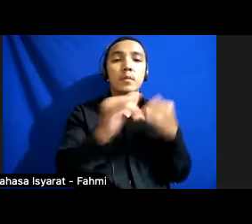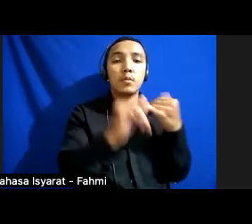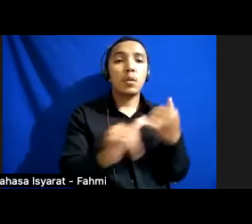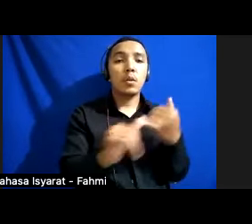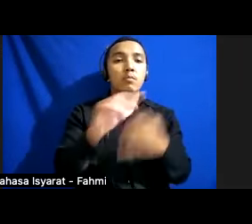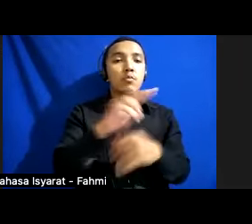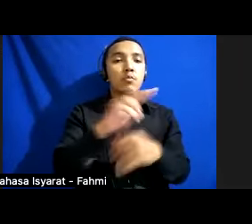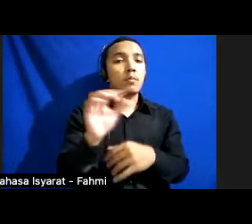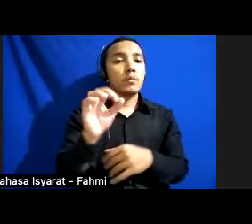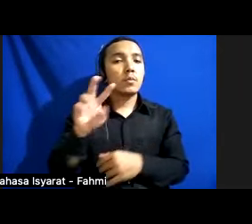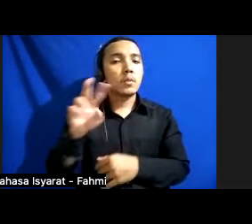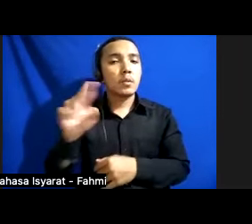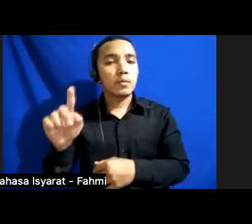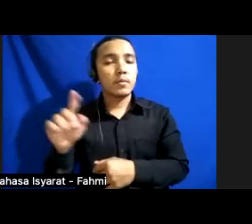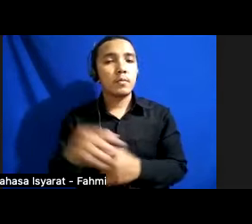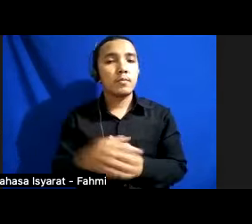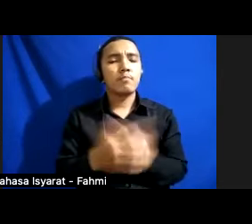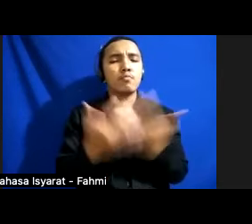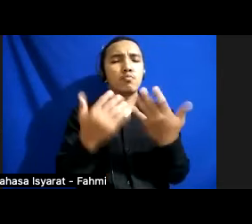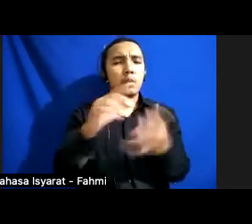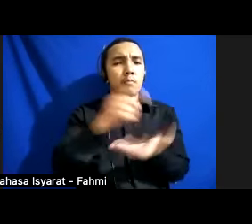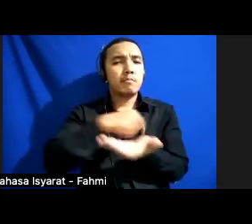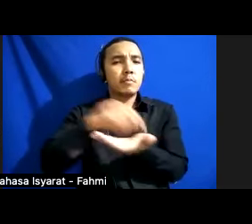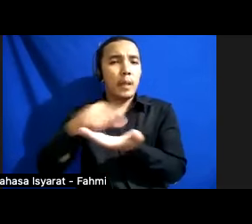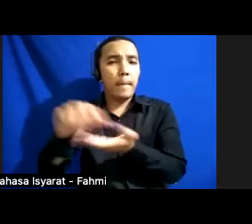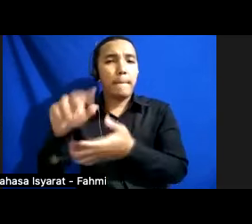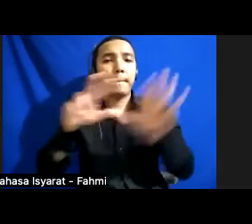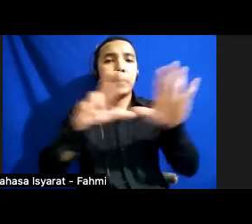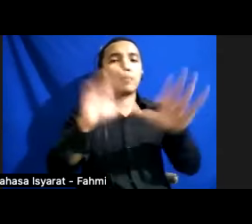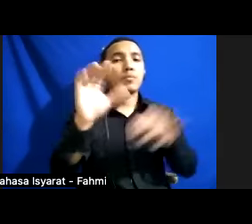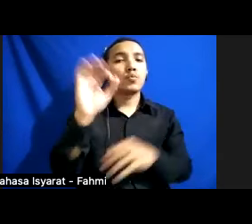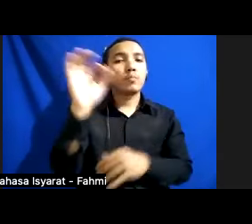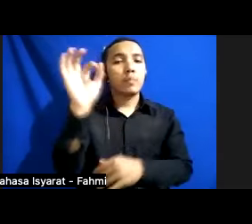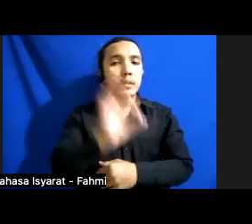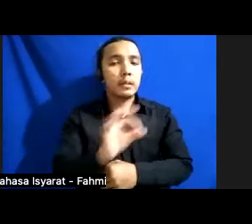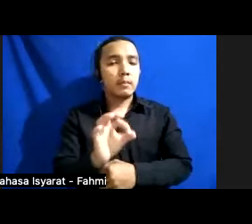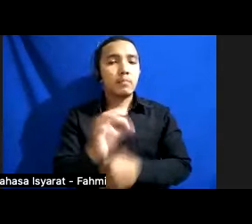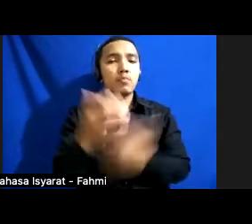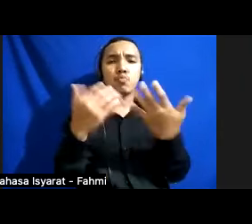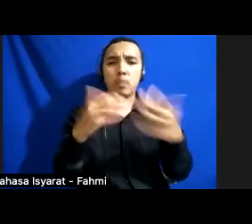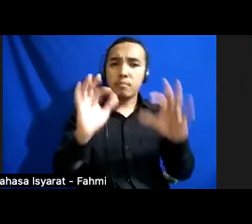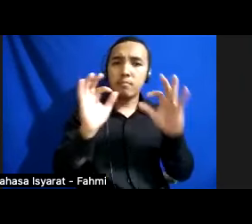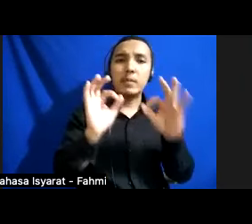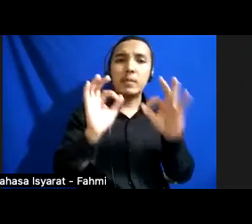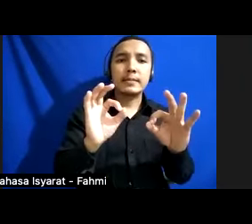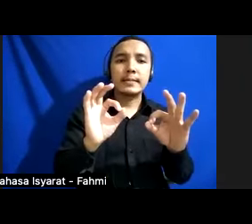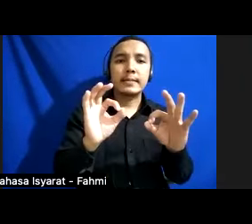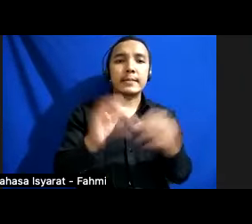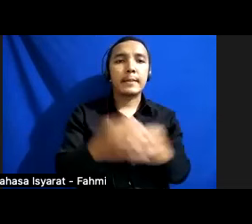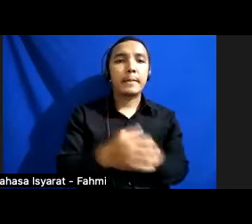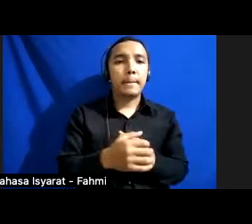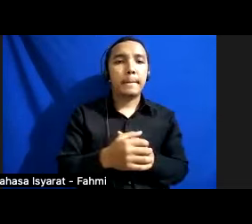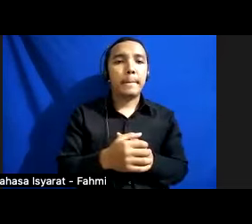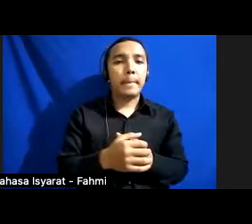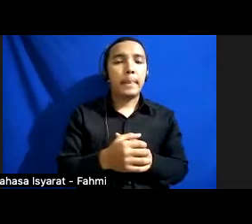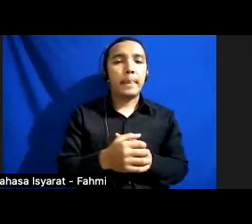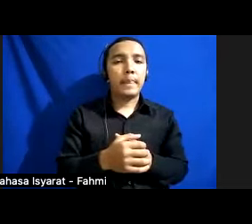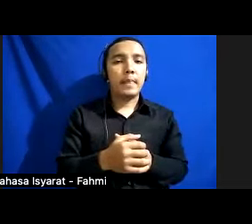the Batik Solo Trans bus transport, which was assessed as having meeting 80% of eligibility by the disability advocacy